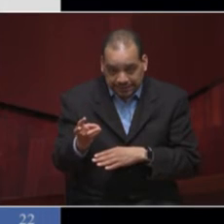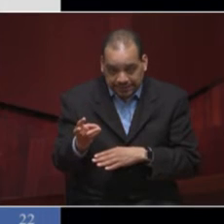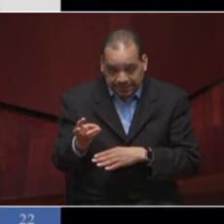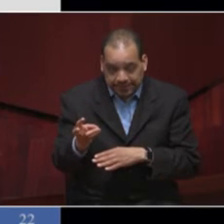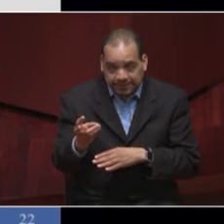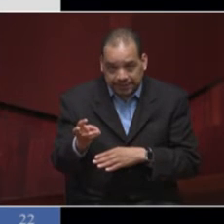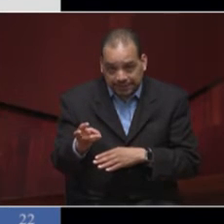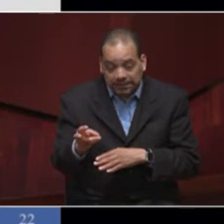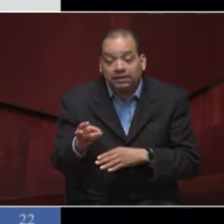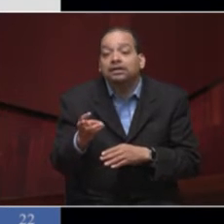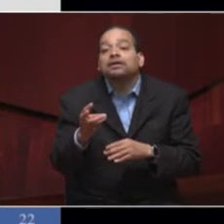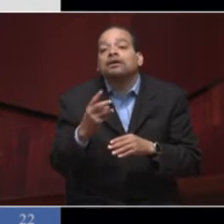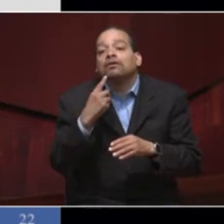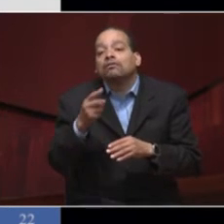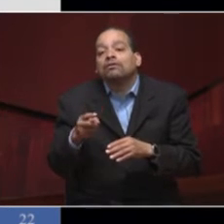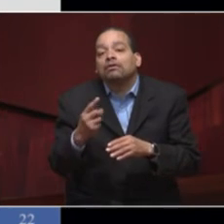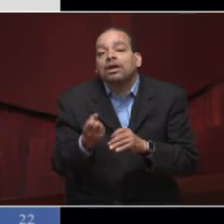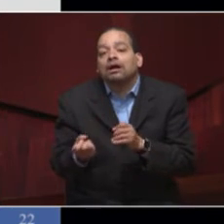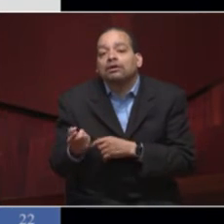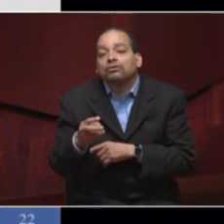activity.